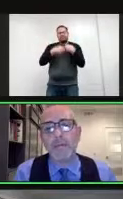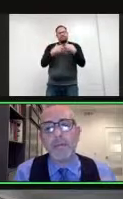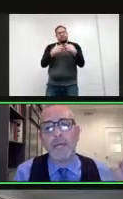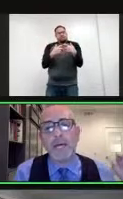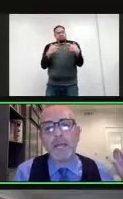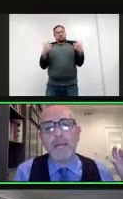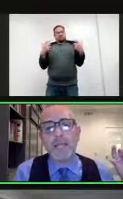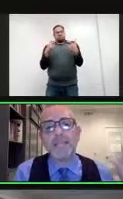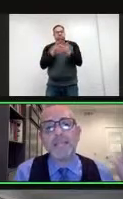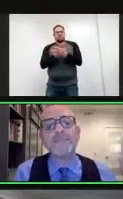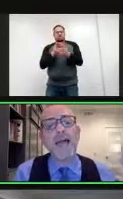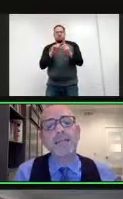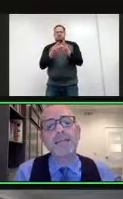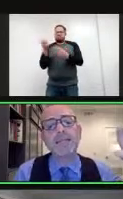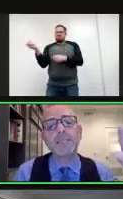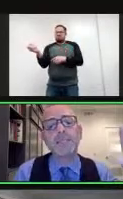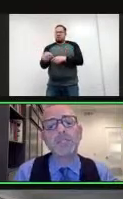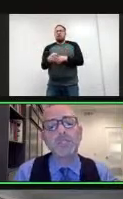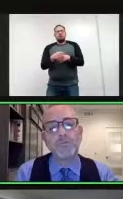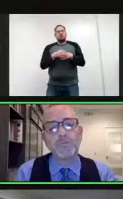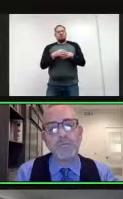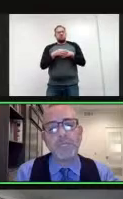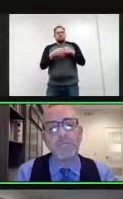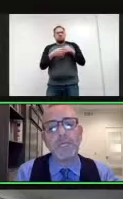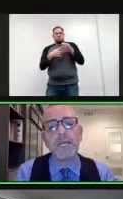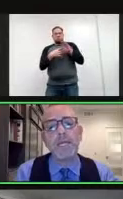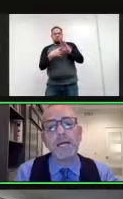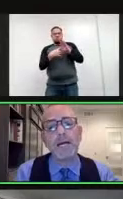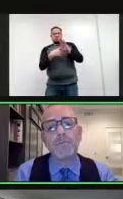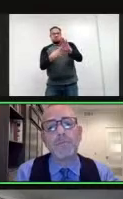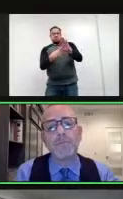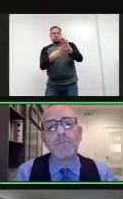that that the fact that this is surfaced